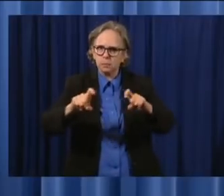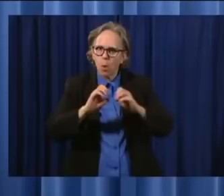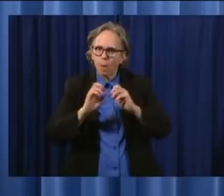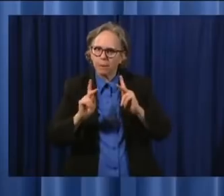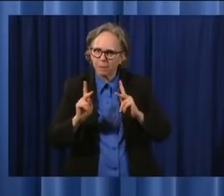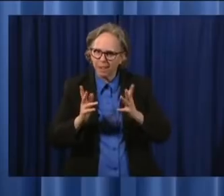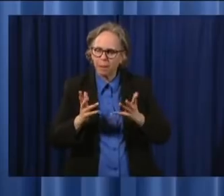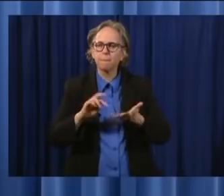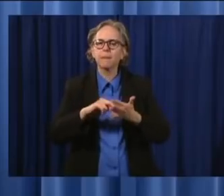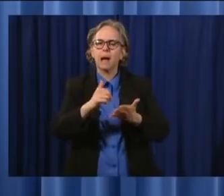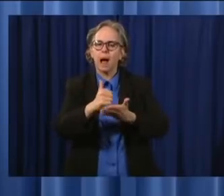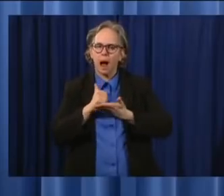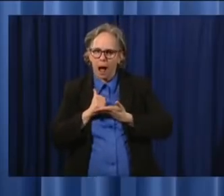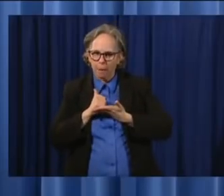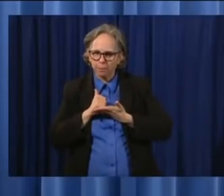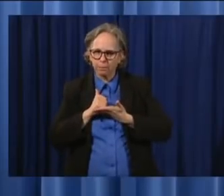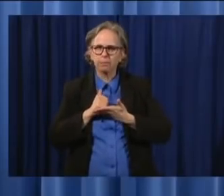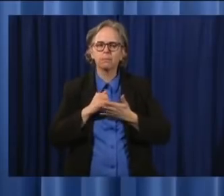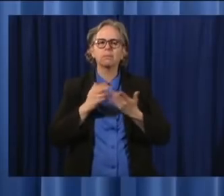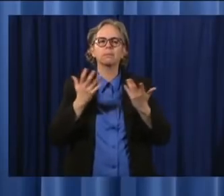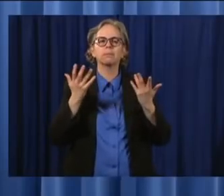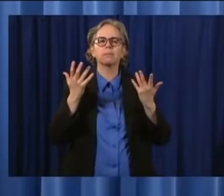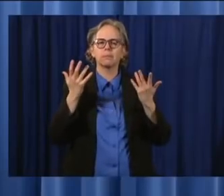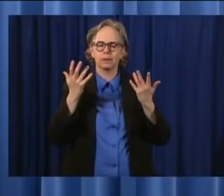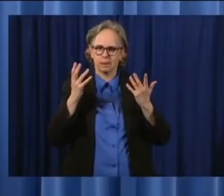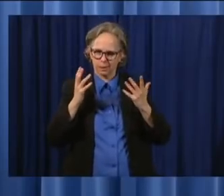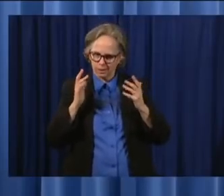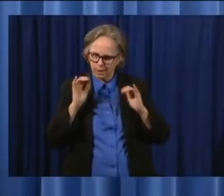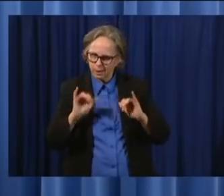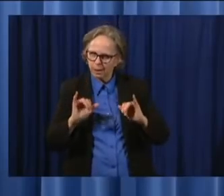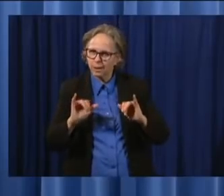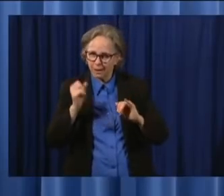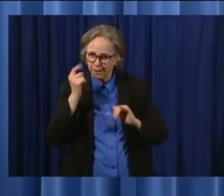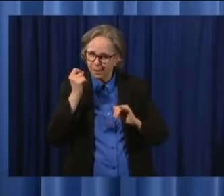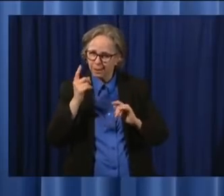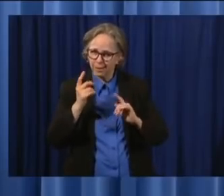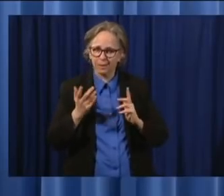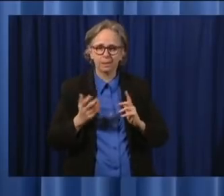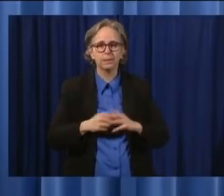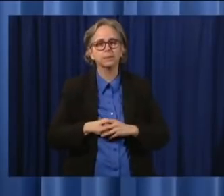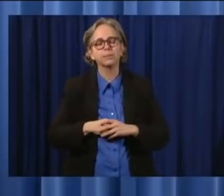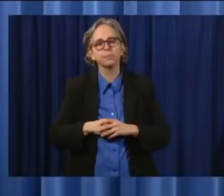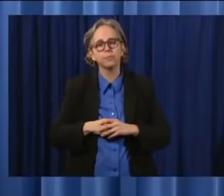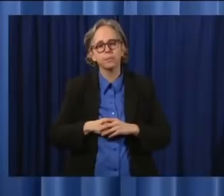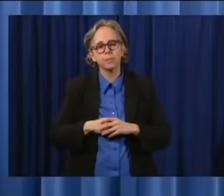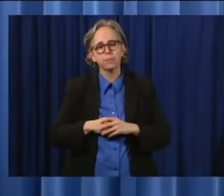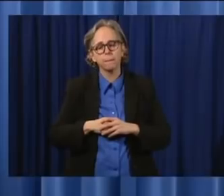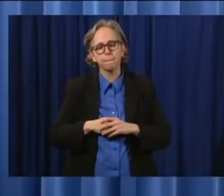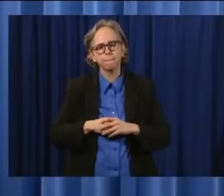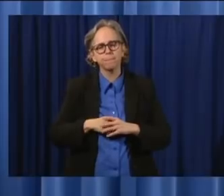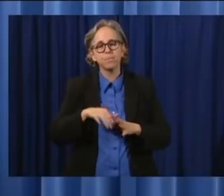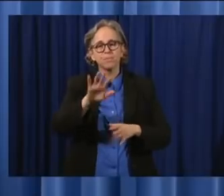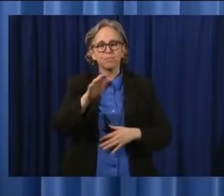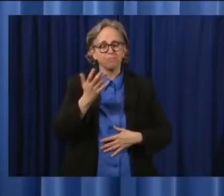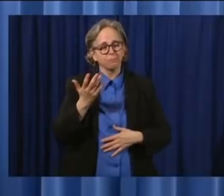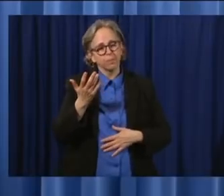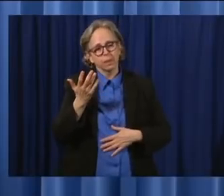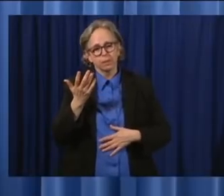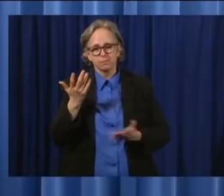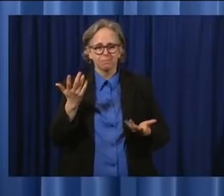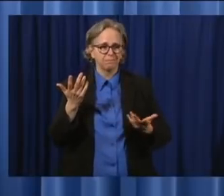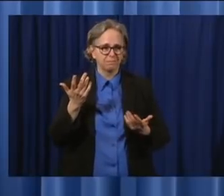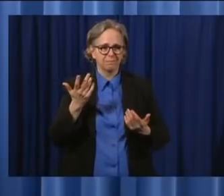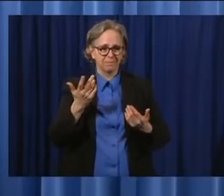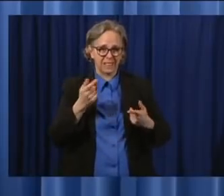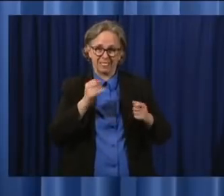you're going to continue to see more people who will test positive. But in addition to just that, I think you also probably will see more people as